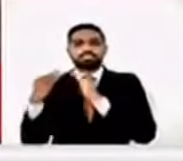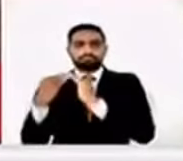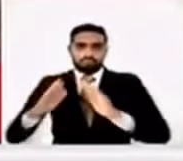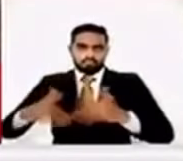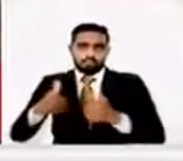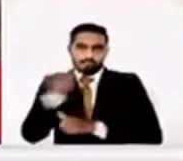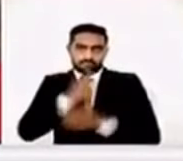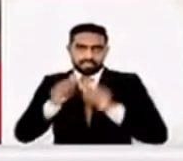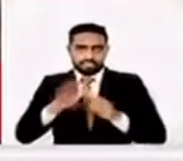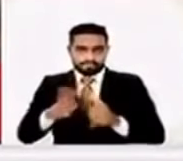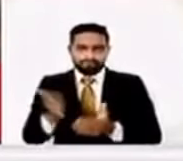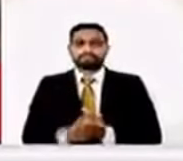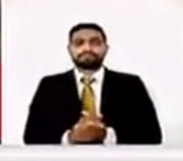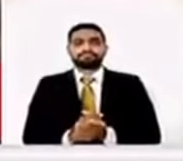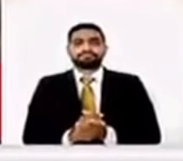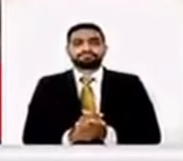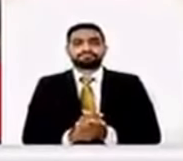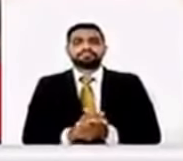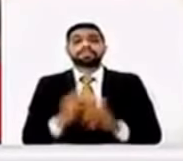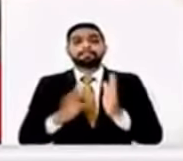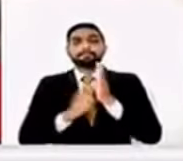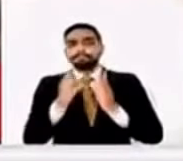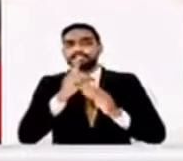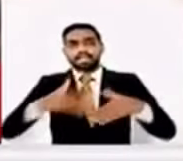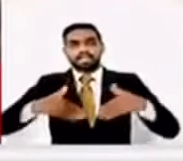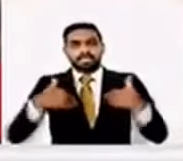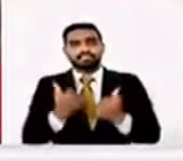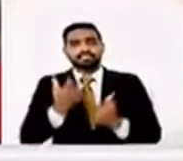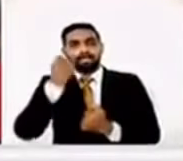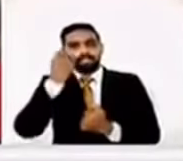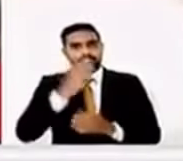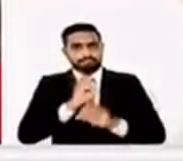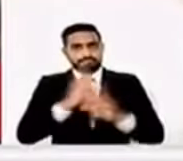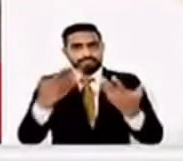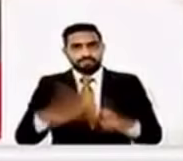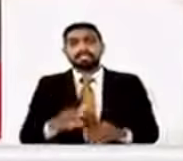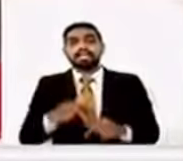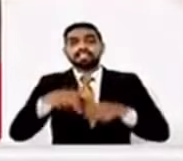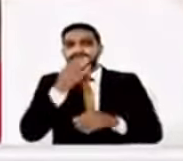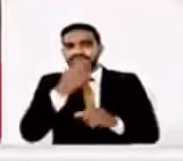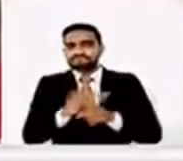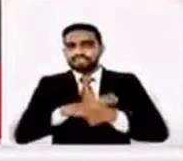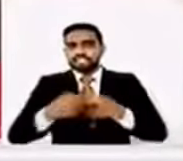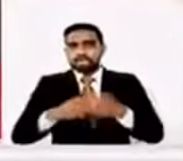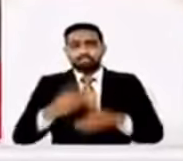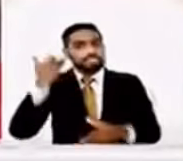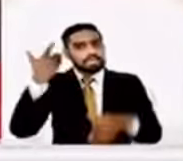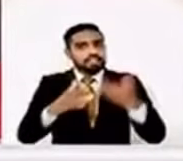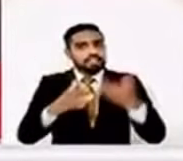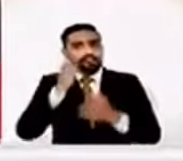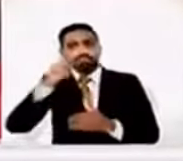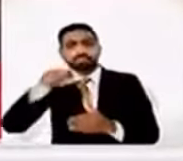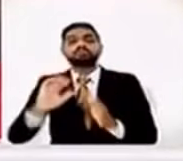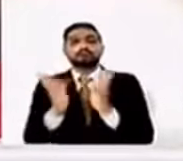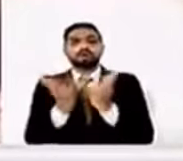The Ministry of Health noted that the death toll due to COVID-19 currently stands at 61.